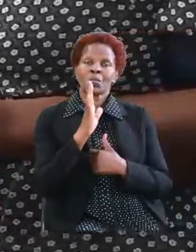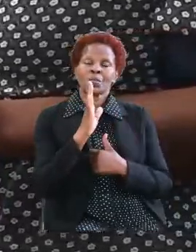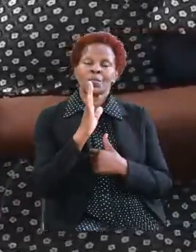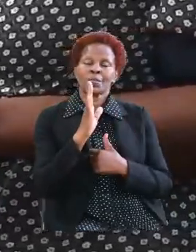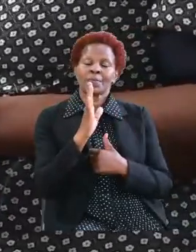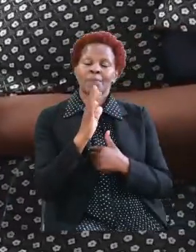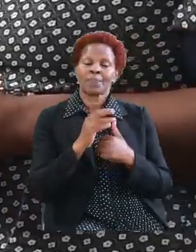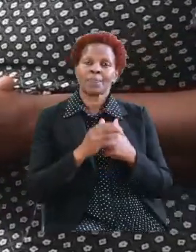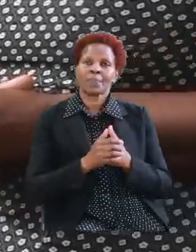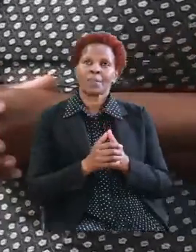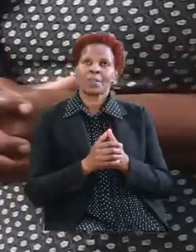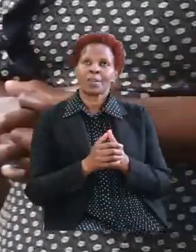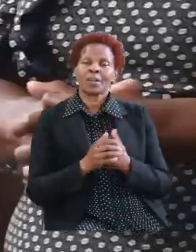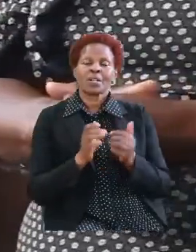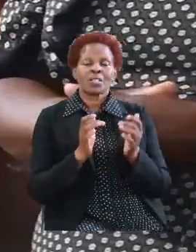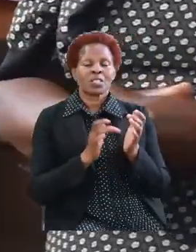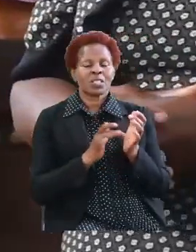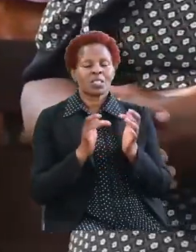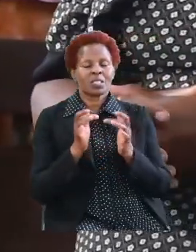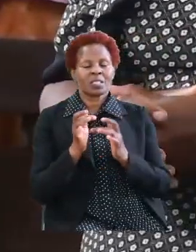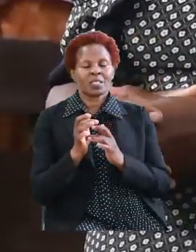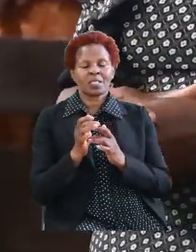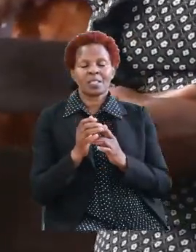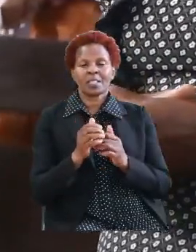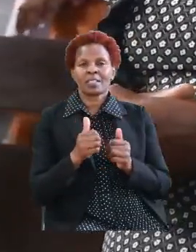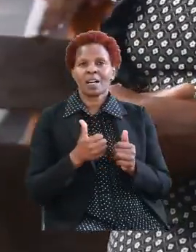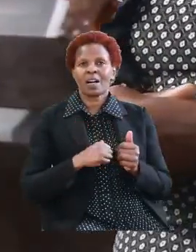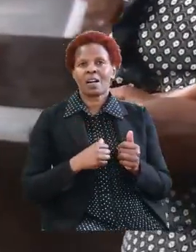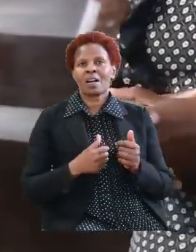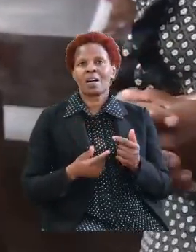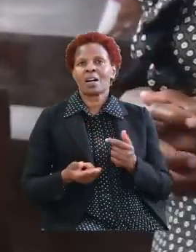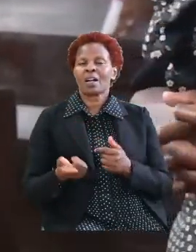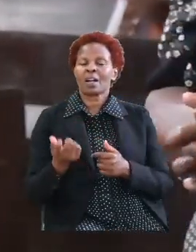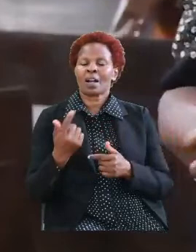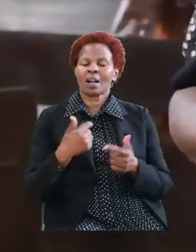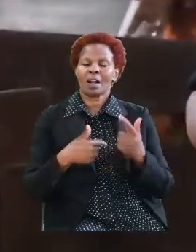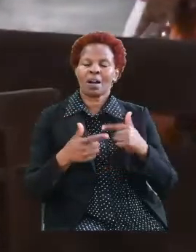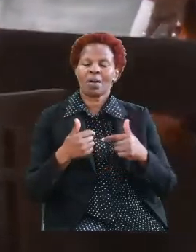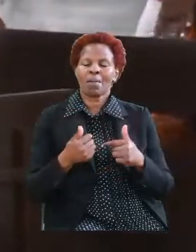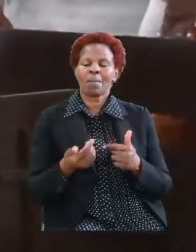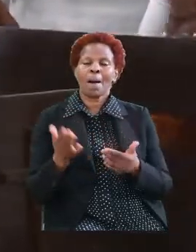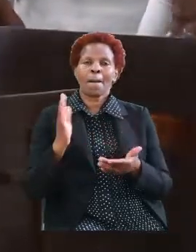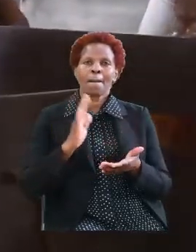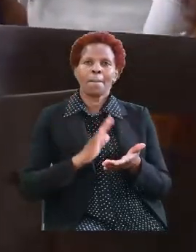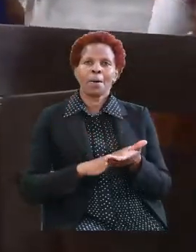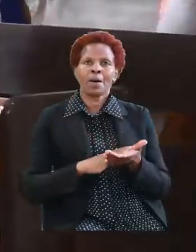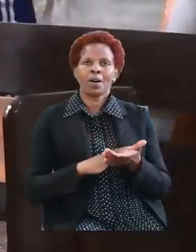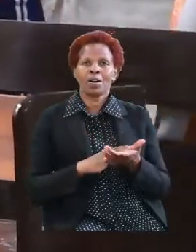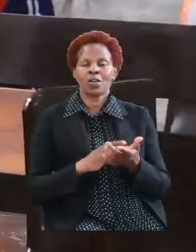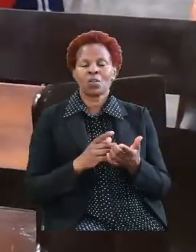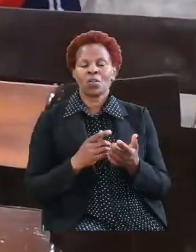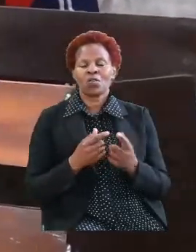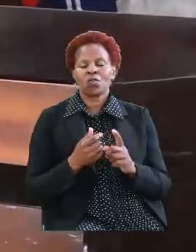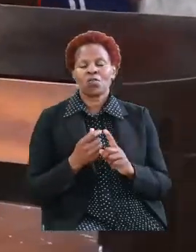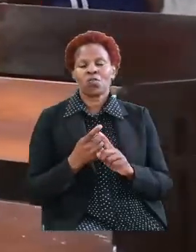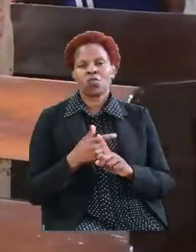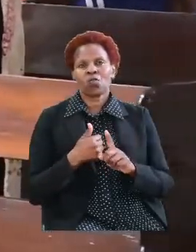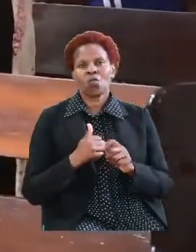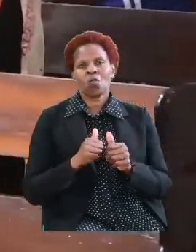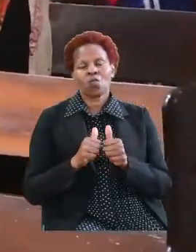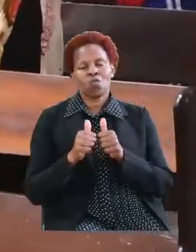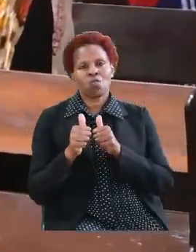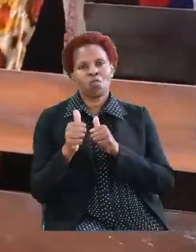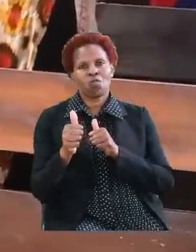Bwana Yesu kutoka mbali,